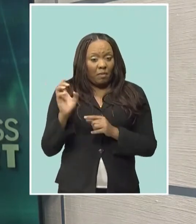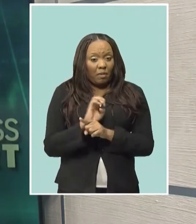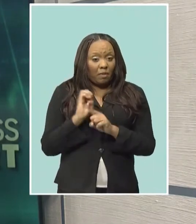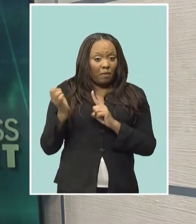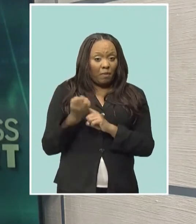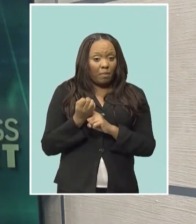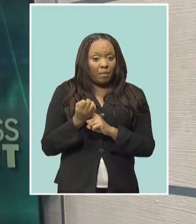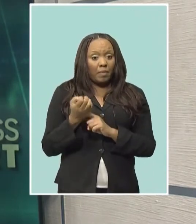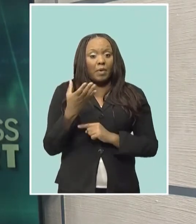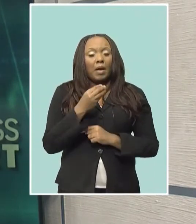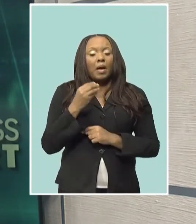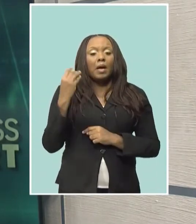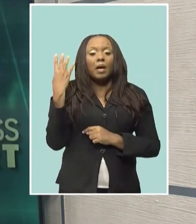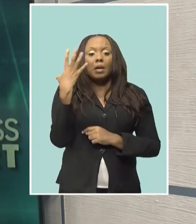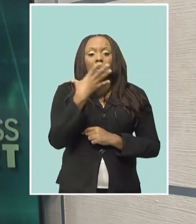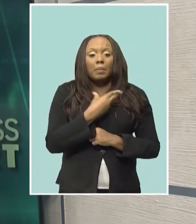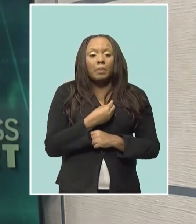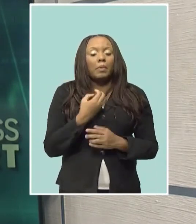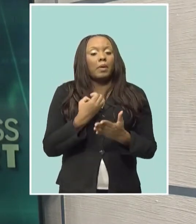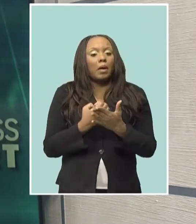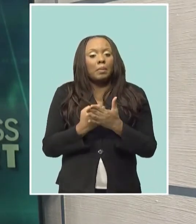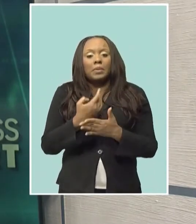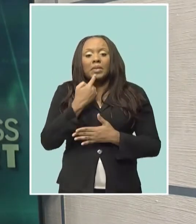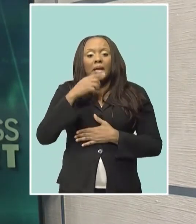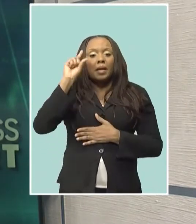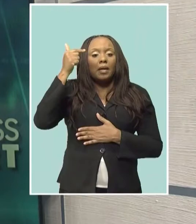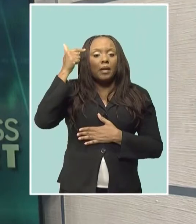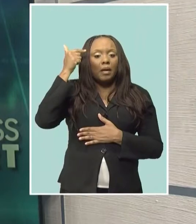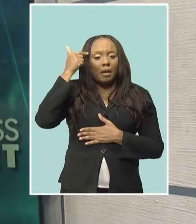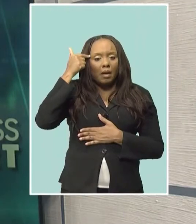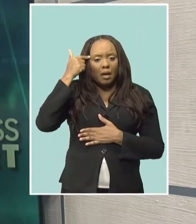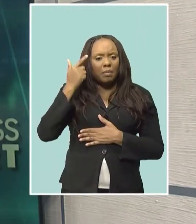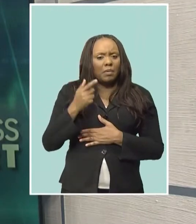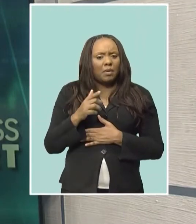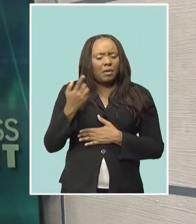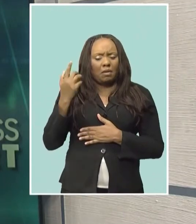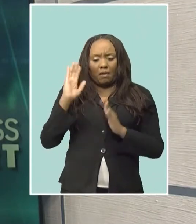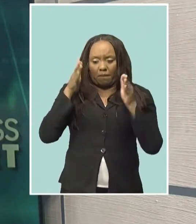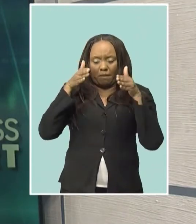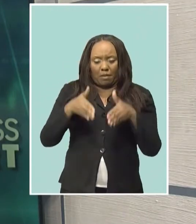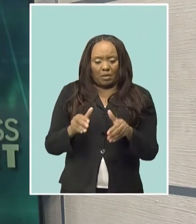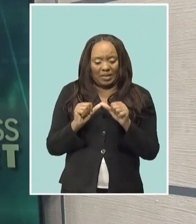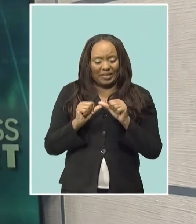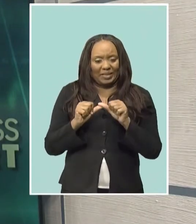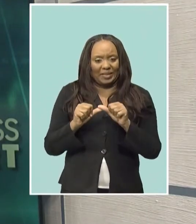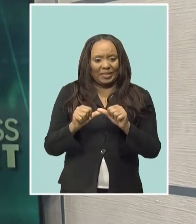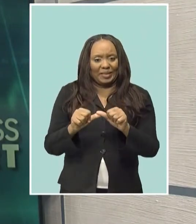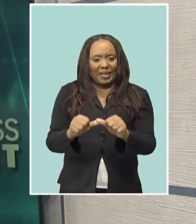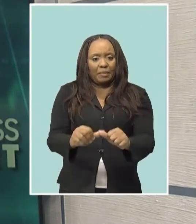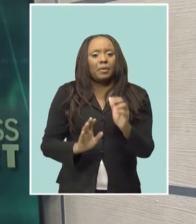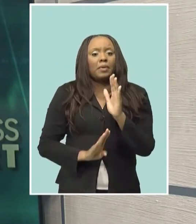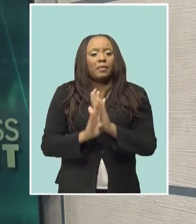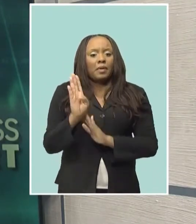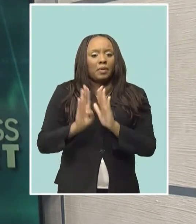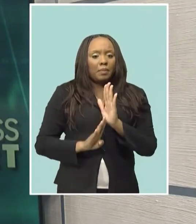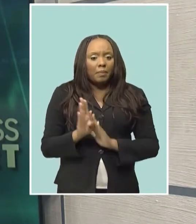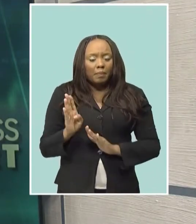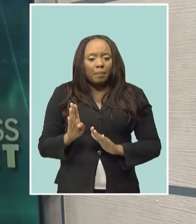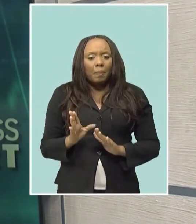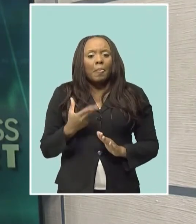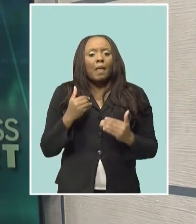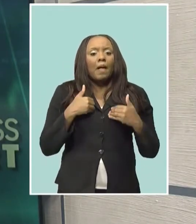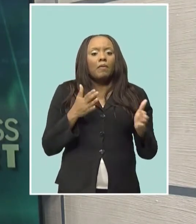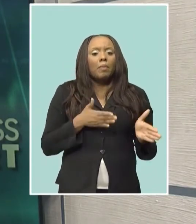Economy, Adrian Ford. He says government has, as part of its primary focus for sustainable development, a marine